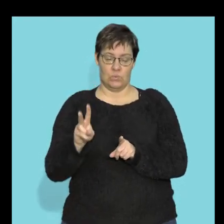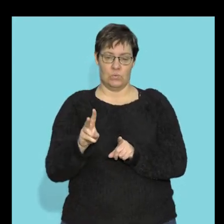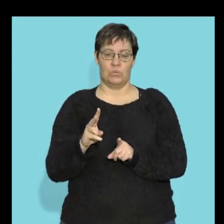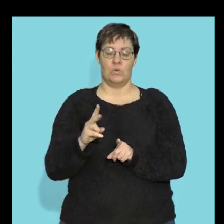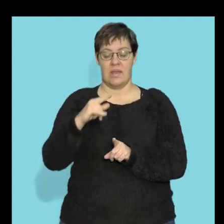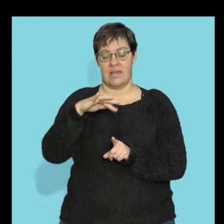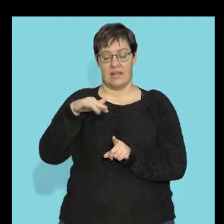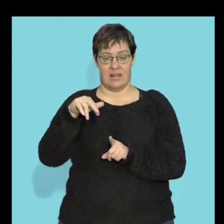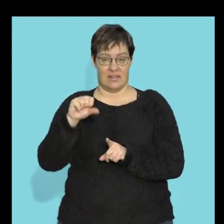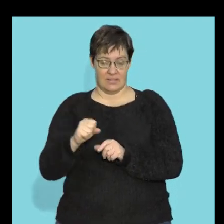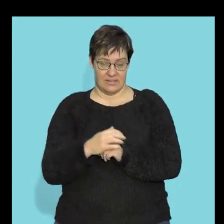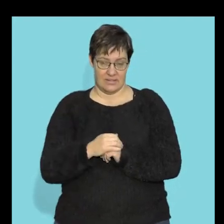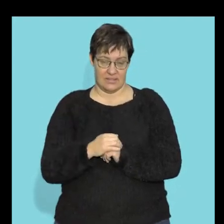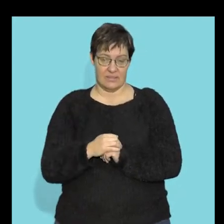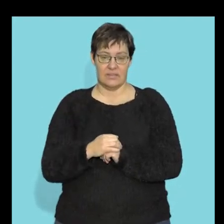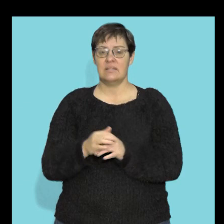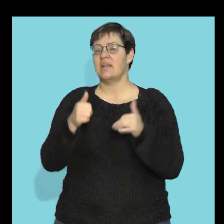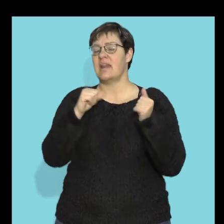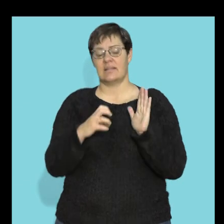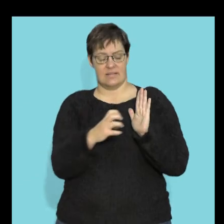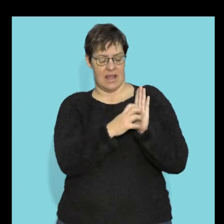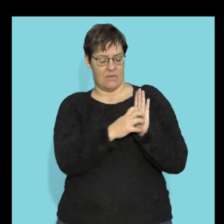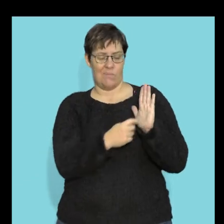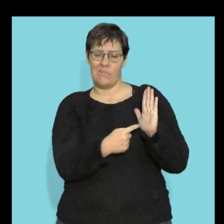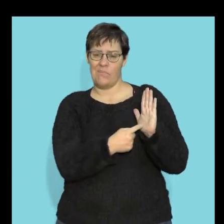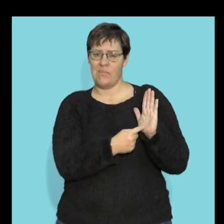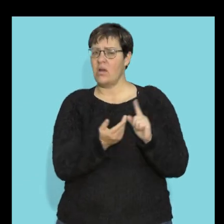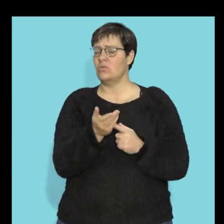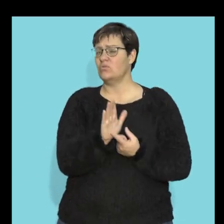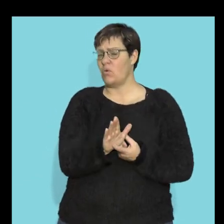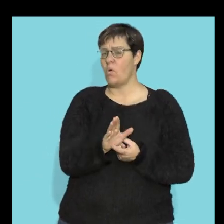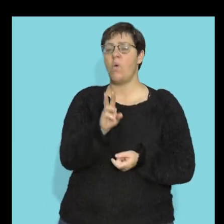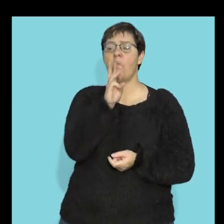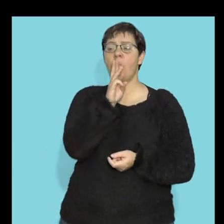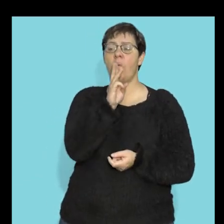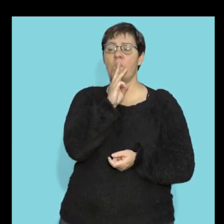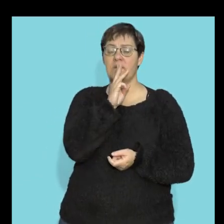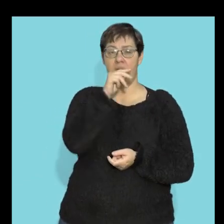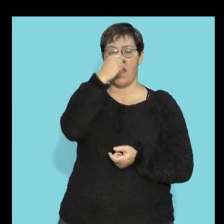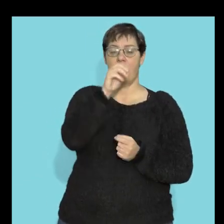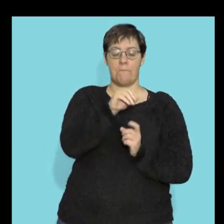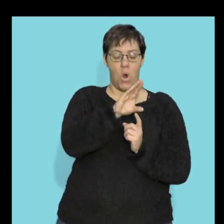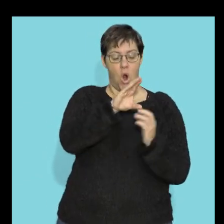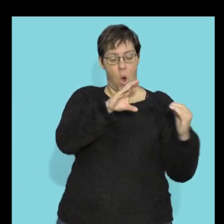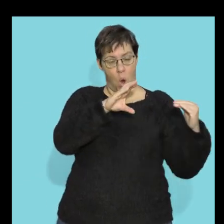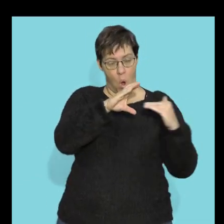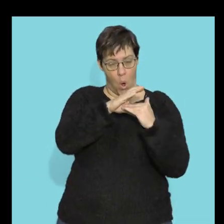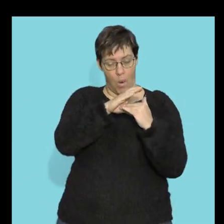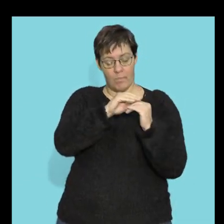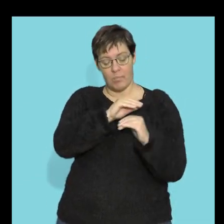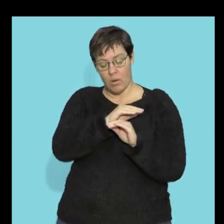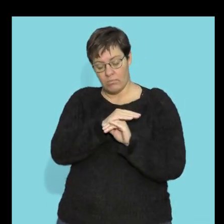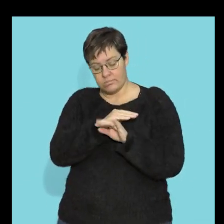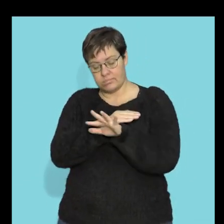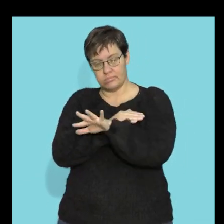out. So here we have, the next is the diagram, shows the way in which water flows over the gills.